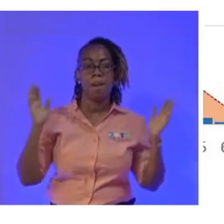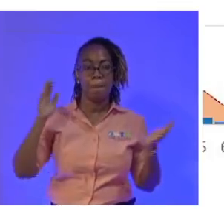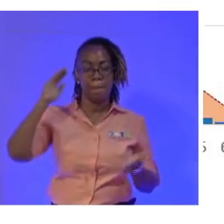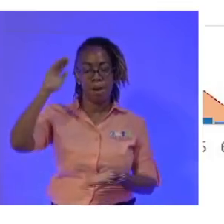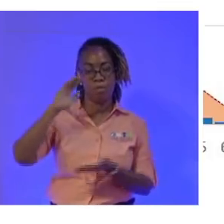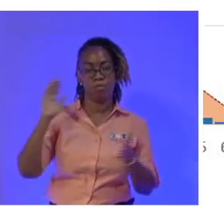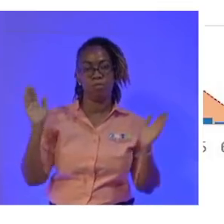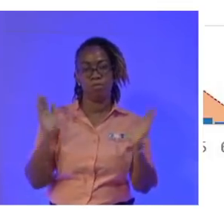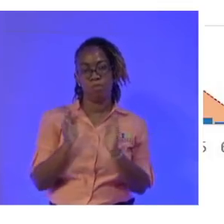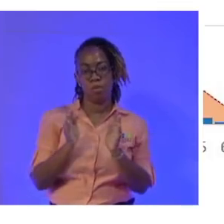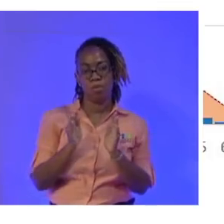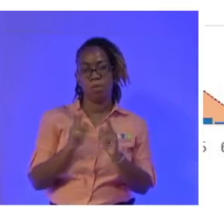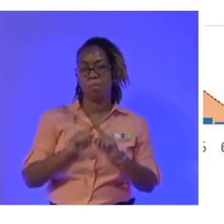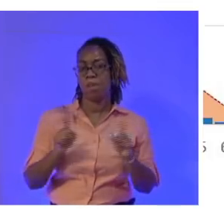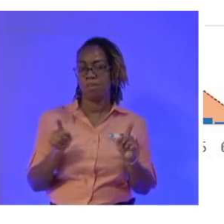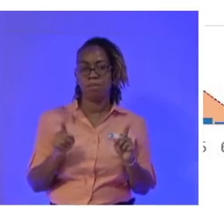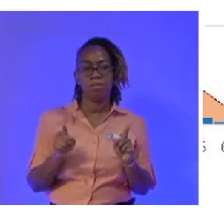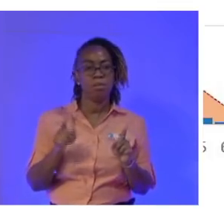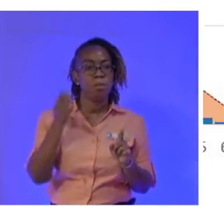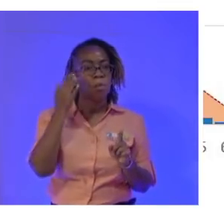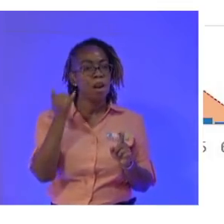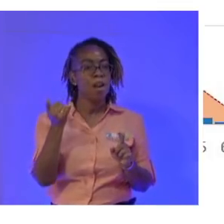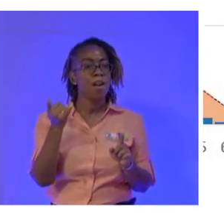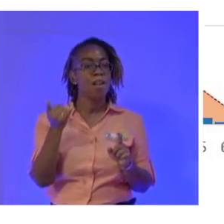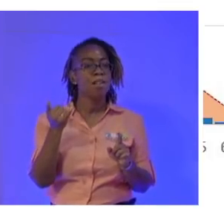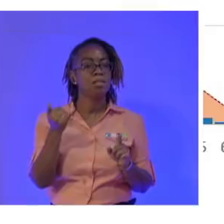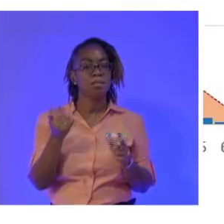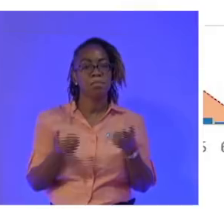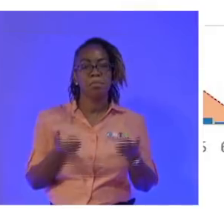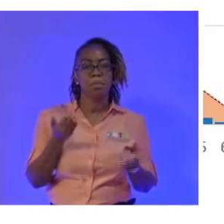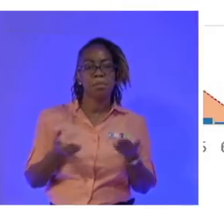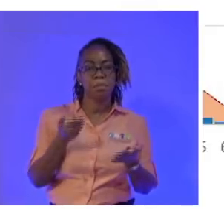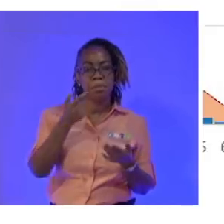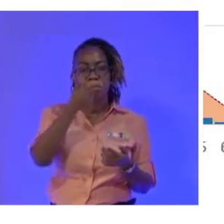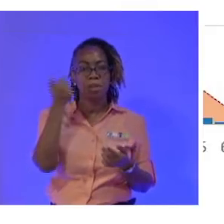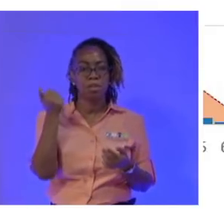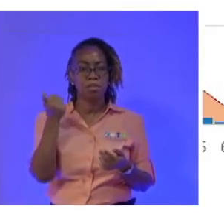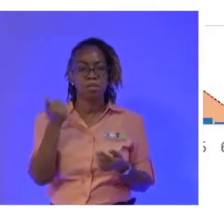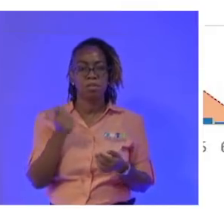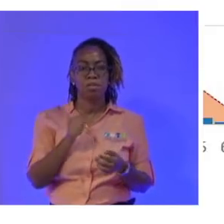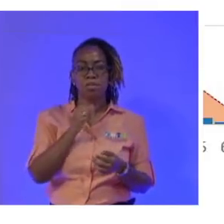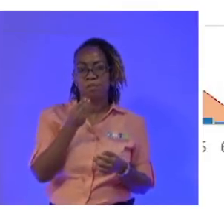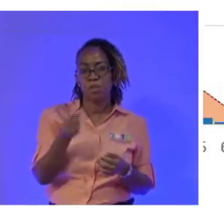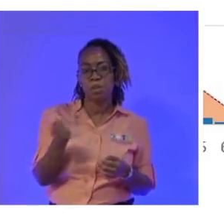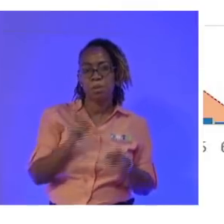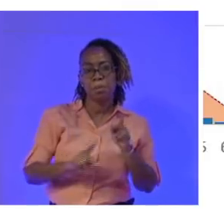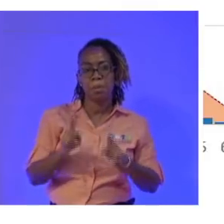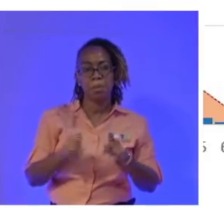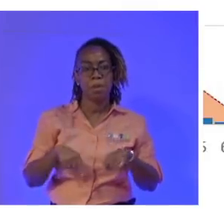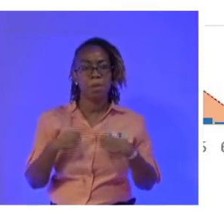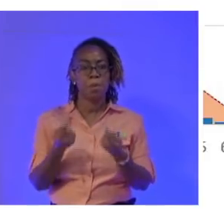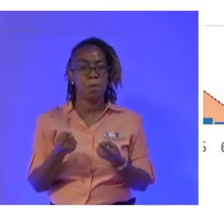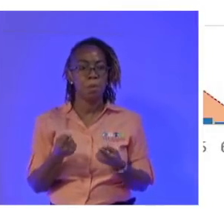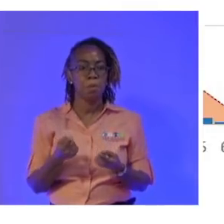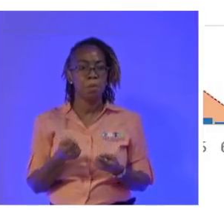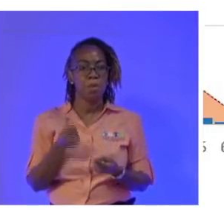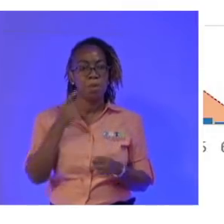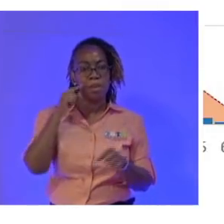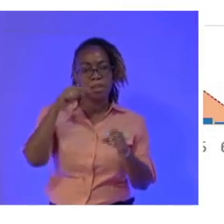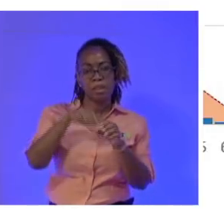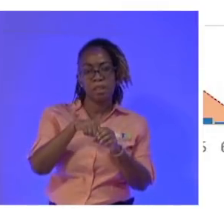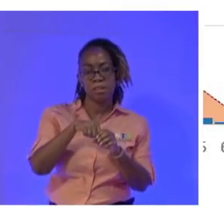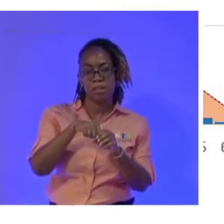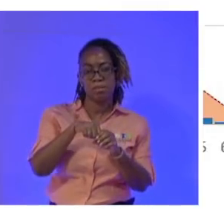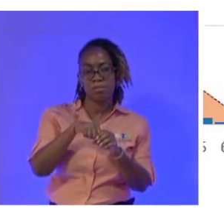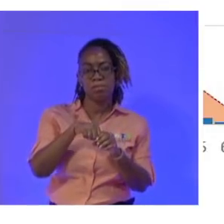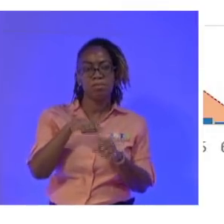we keep saying, is more likely due to smaller numbers of people accessing care during that holiday period.